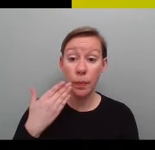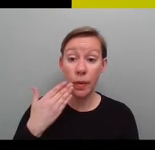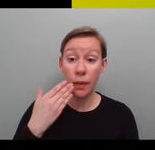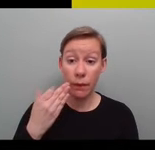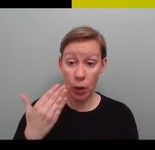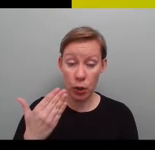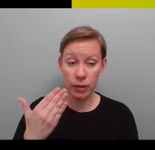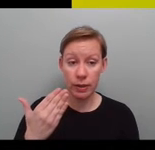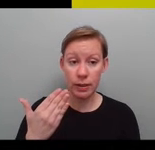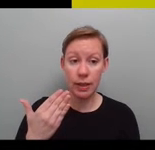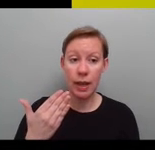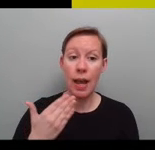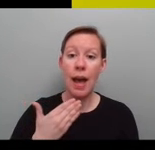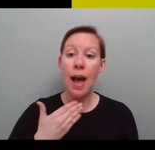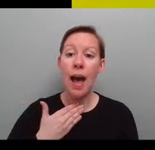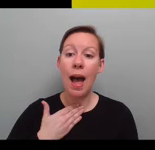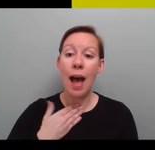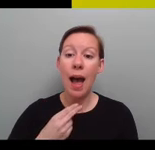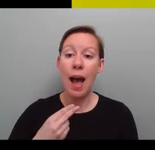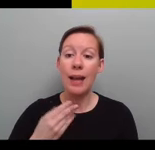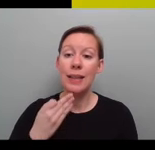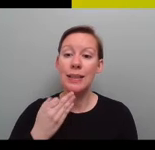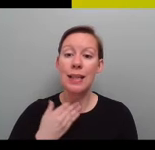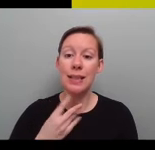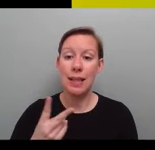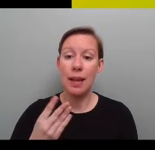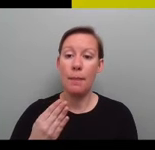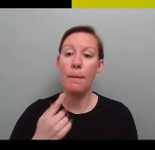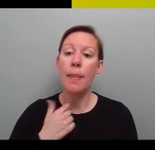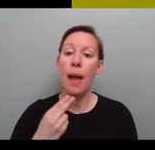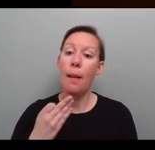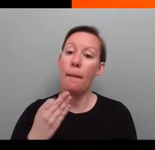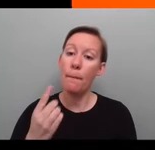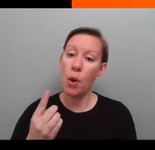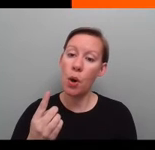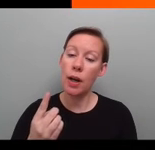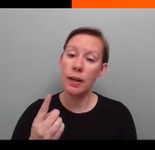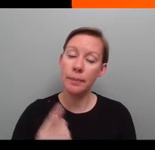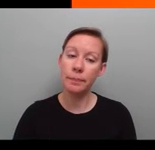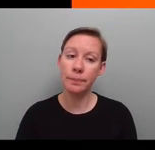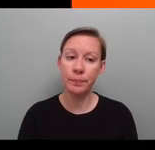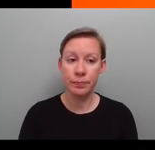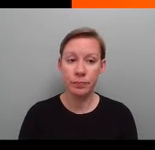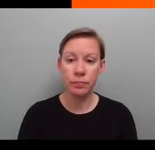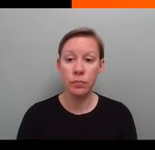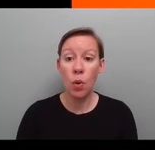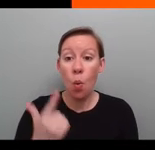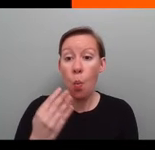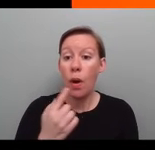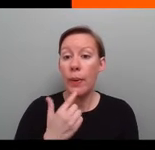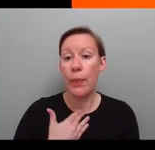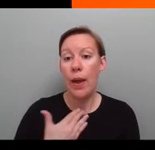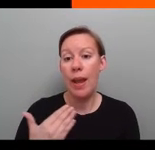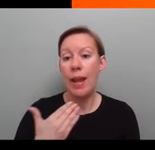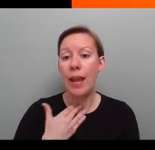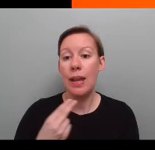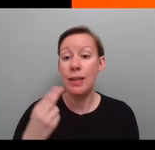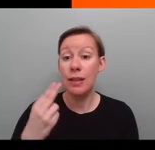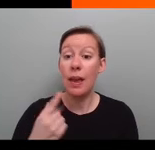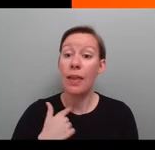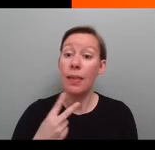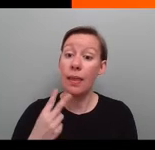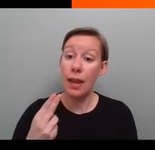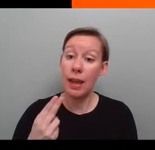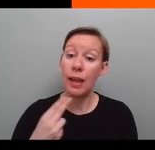Your first step is going to be accessing Blackboard Collaborate. There are a couple of ways to do that. One is using